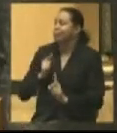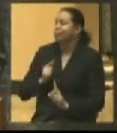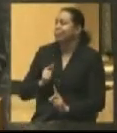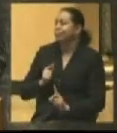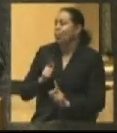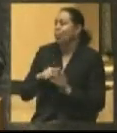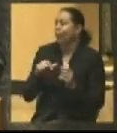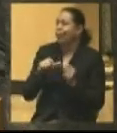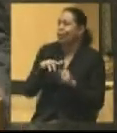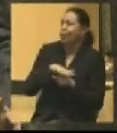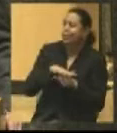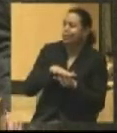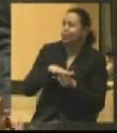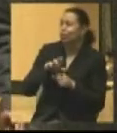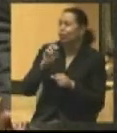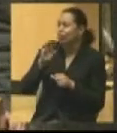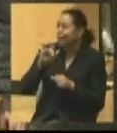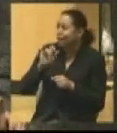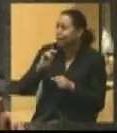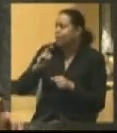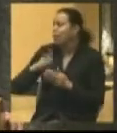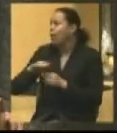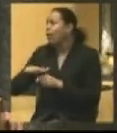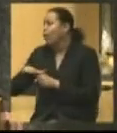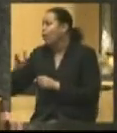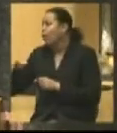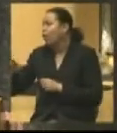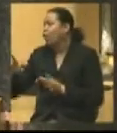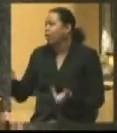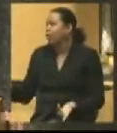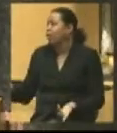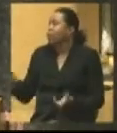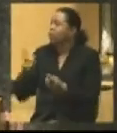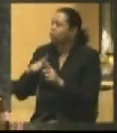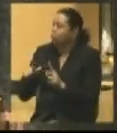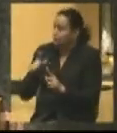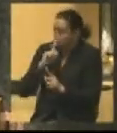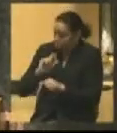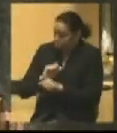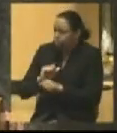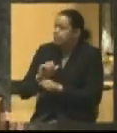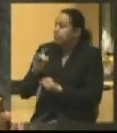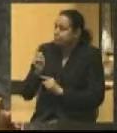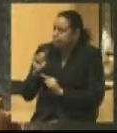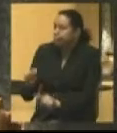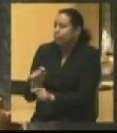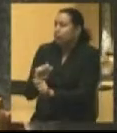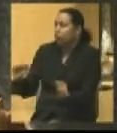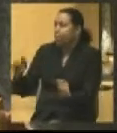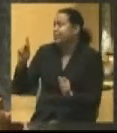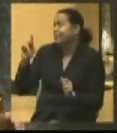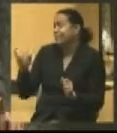which areas are in or not in rebellion. But on the ground, they are actually freeing slaves. And Kentucky, what